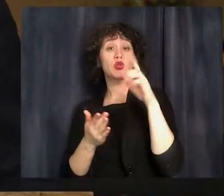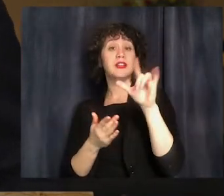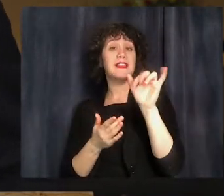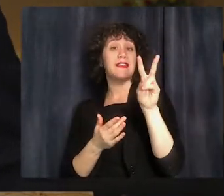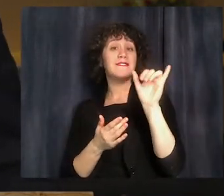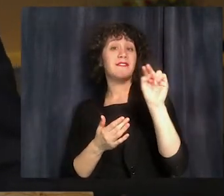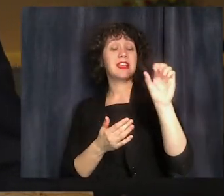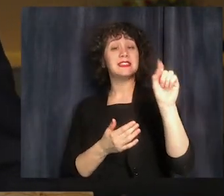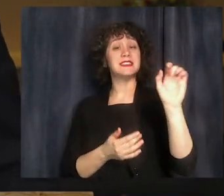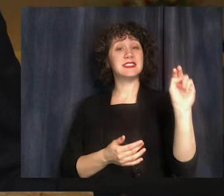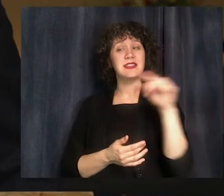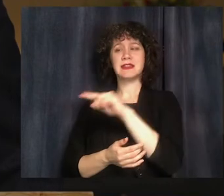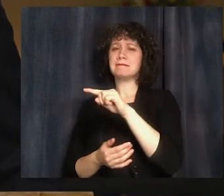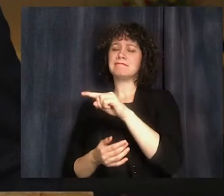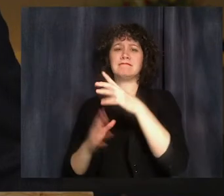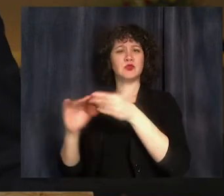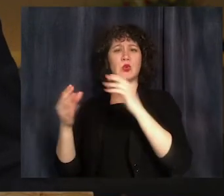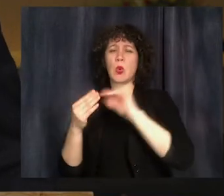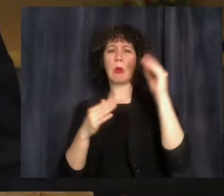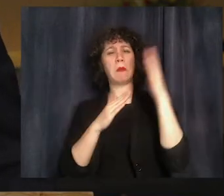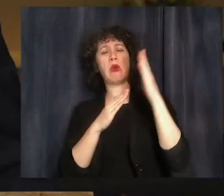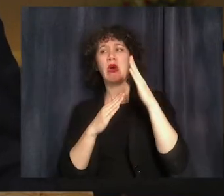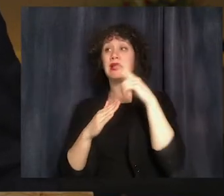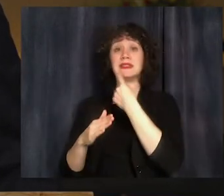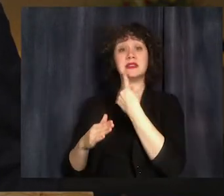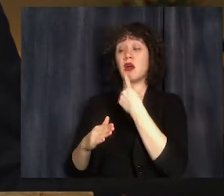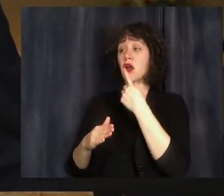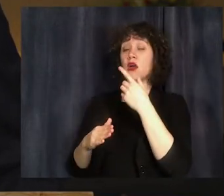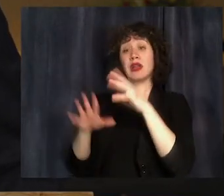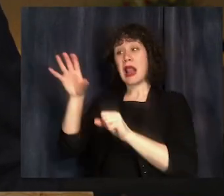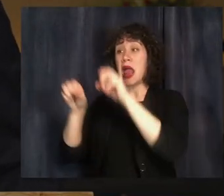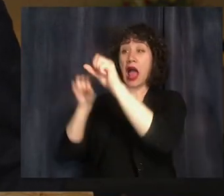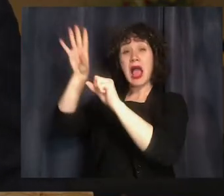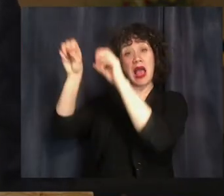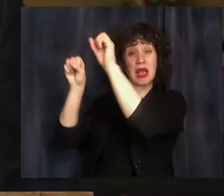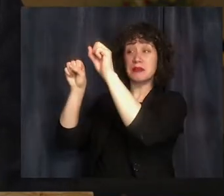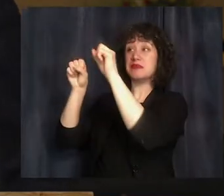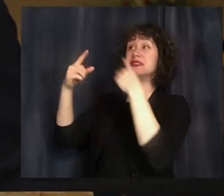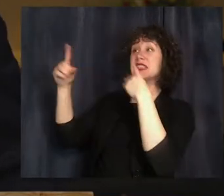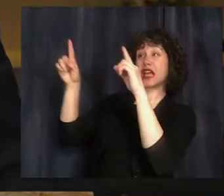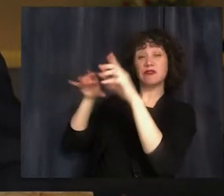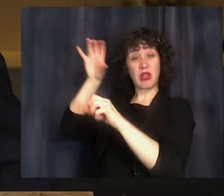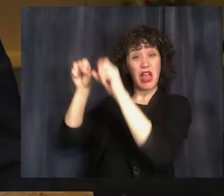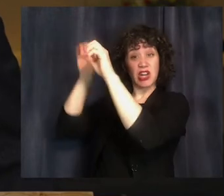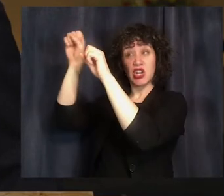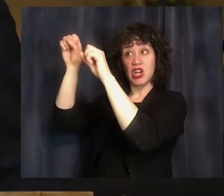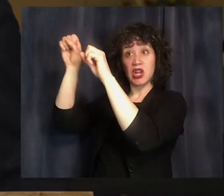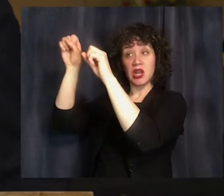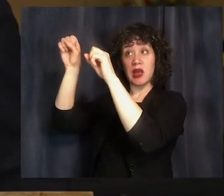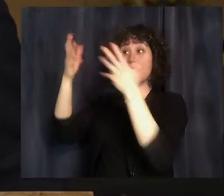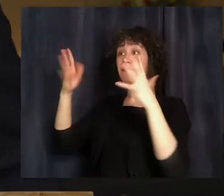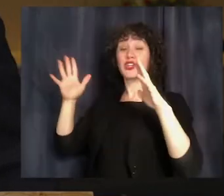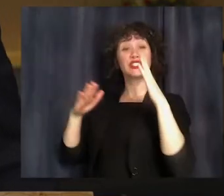speech that challenged us not to climb the ladder of success, only to discover that our ladder had been leaning against the wrong wall. For